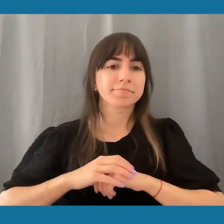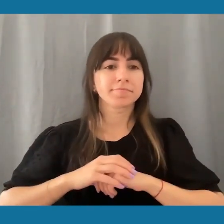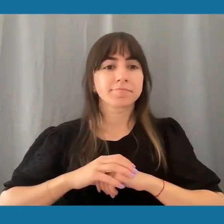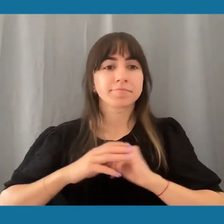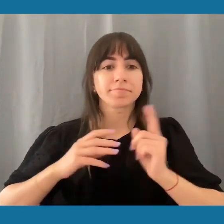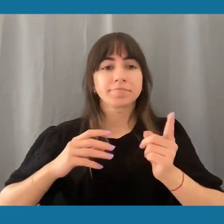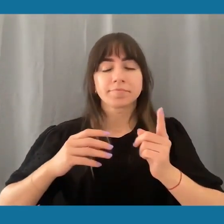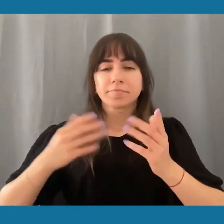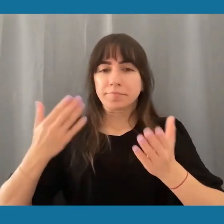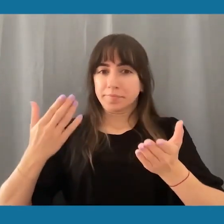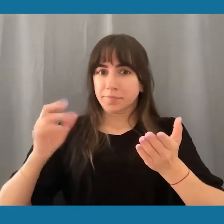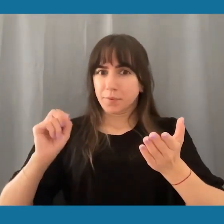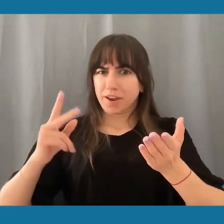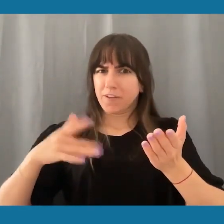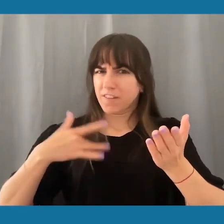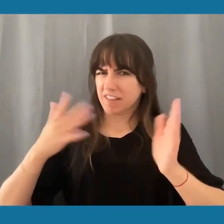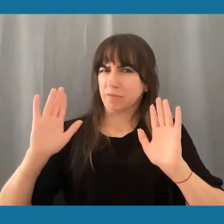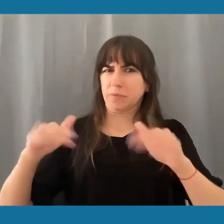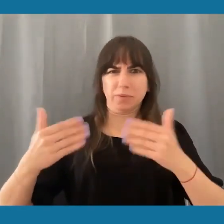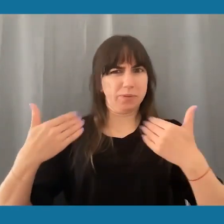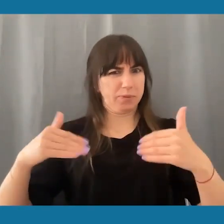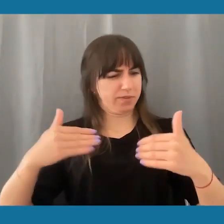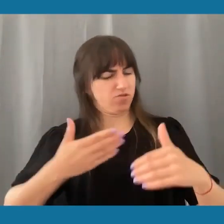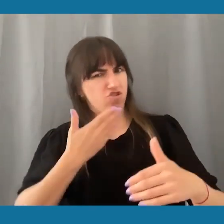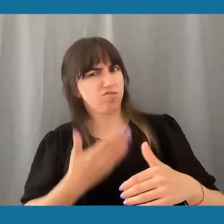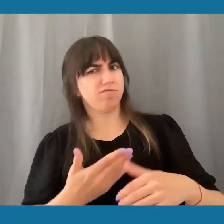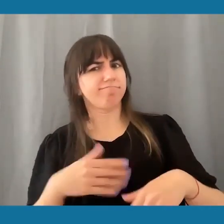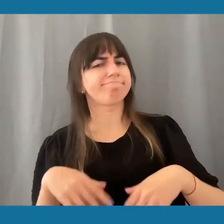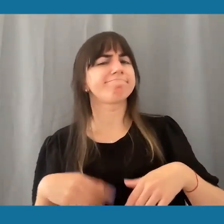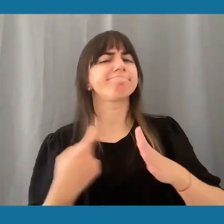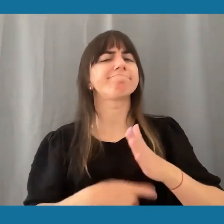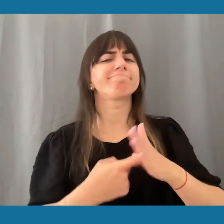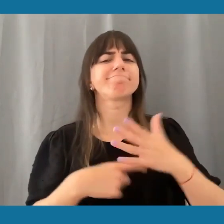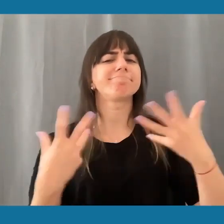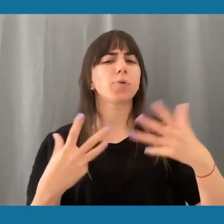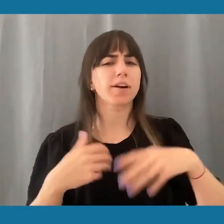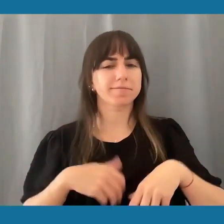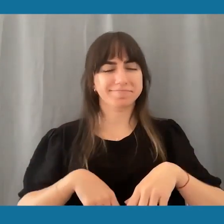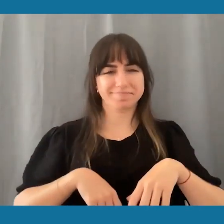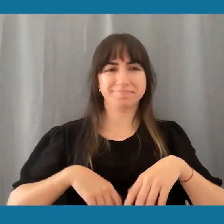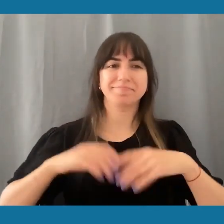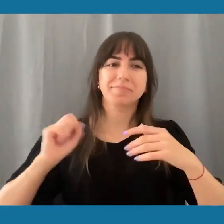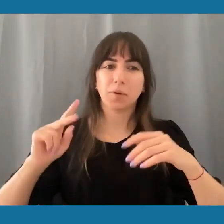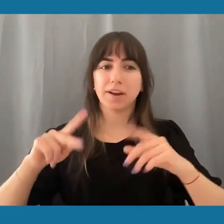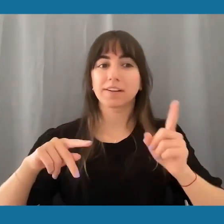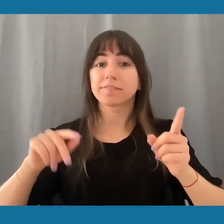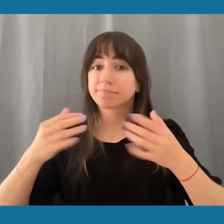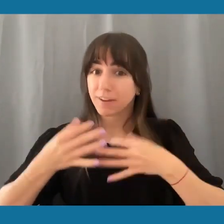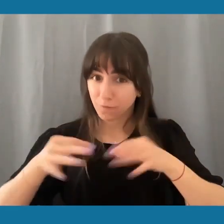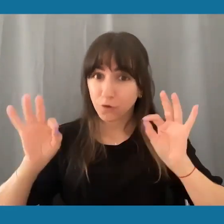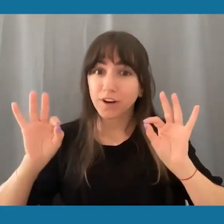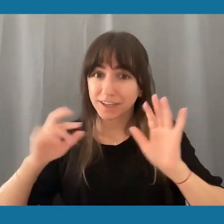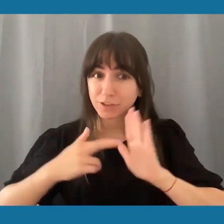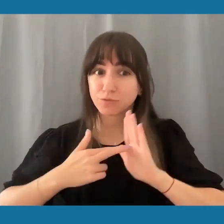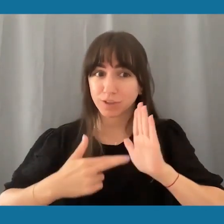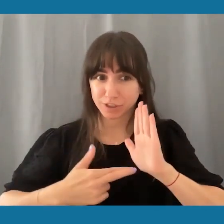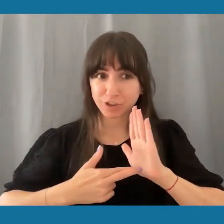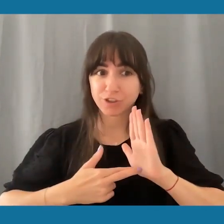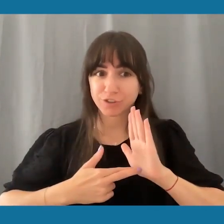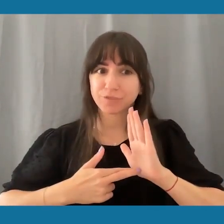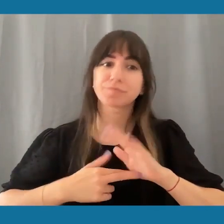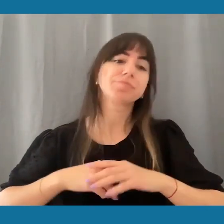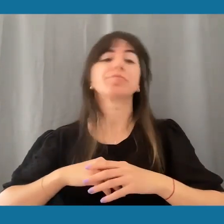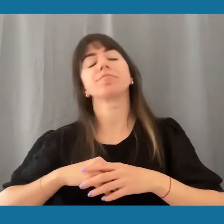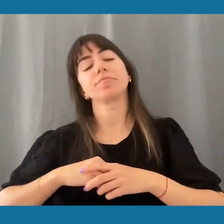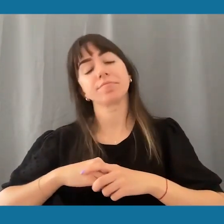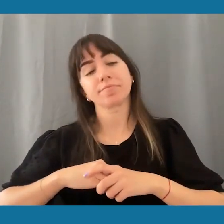to enroll in the ABLE United program. Depending on your investment or savings selection, there may be what we call an investment administration fee,